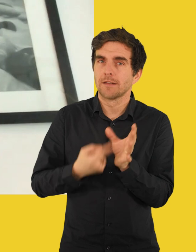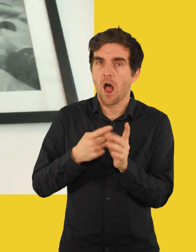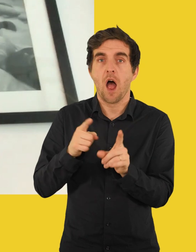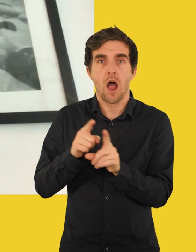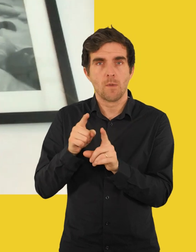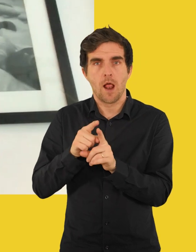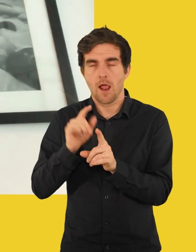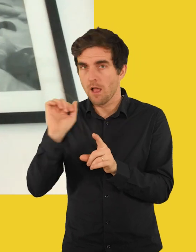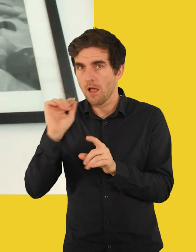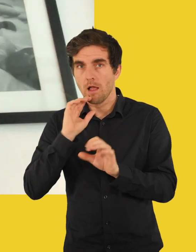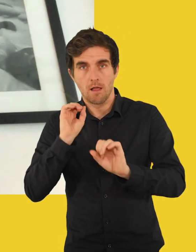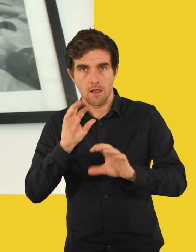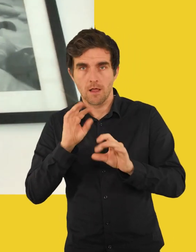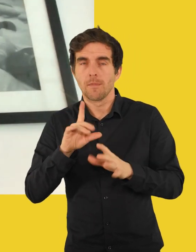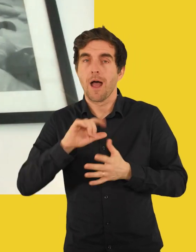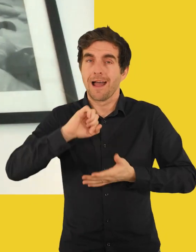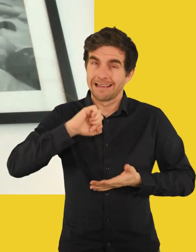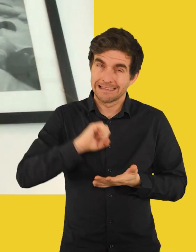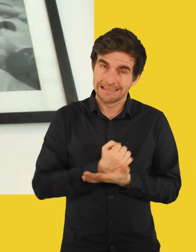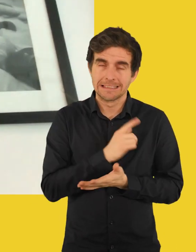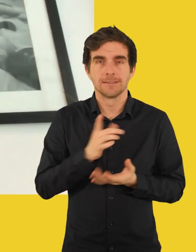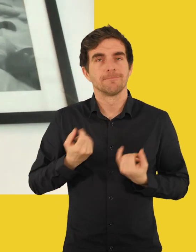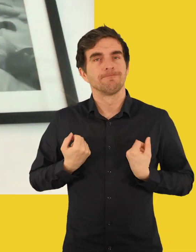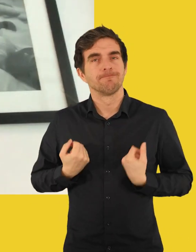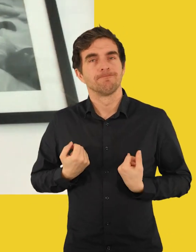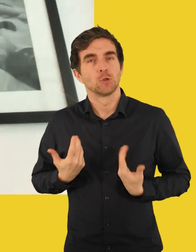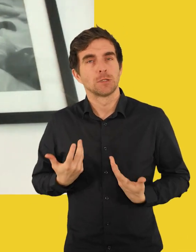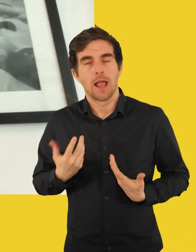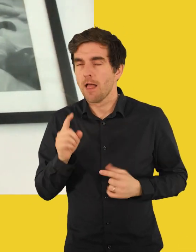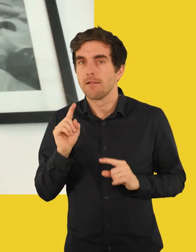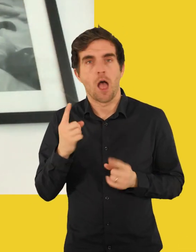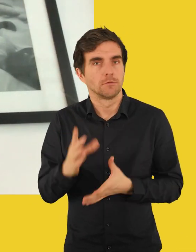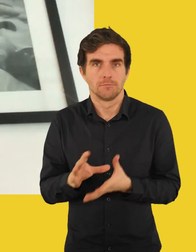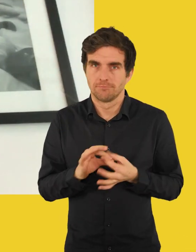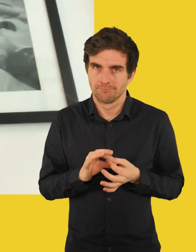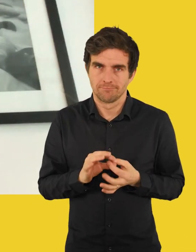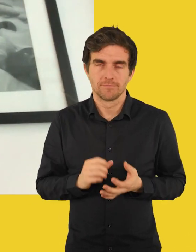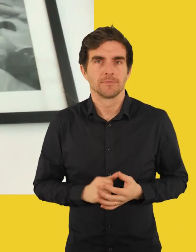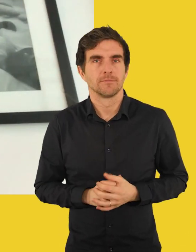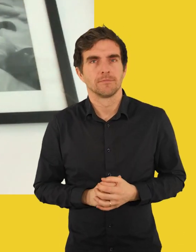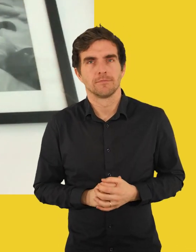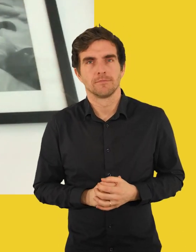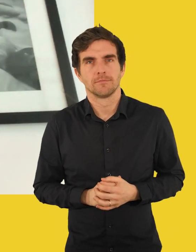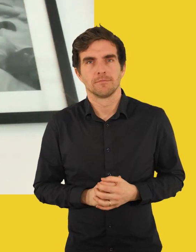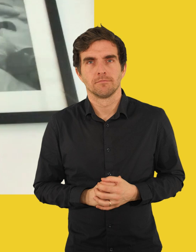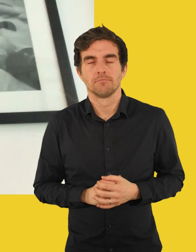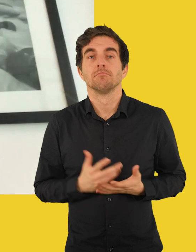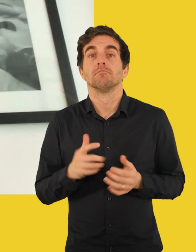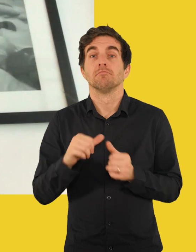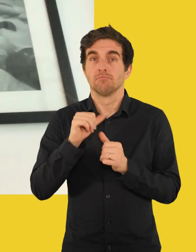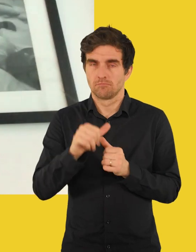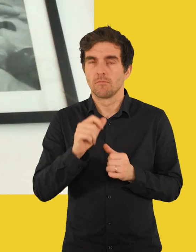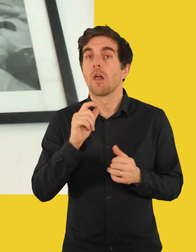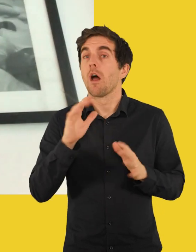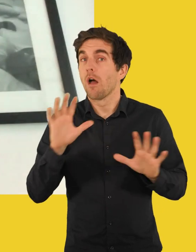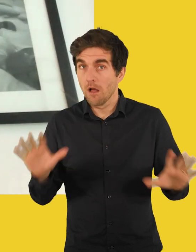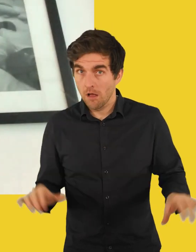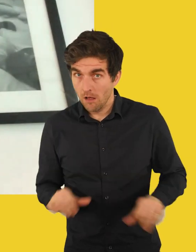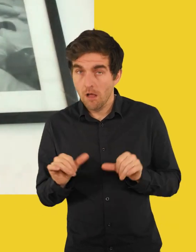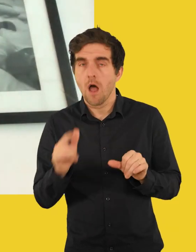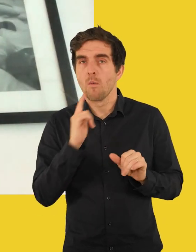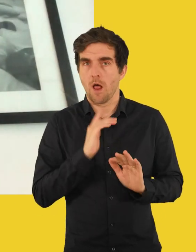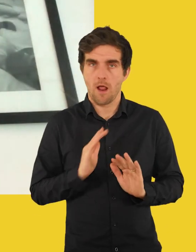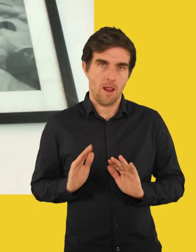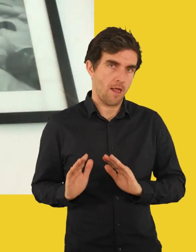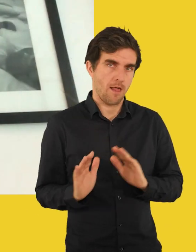from Carlota as well, but unfortunately she's unwell today and is unable to join us. So